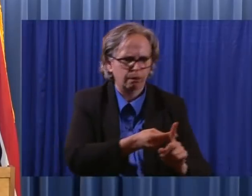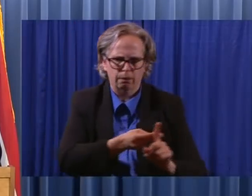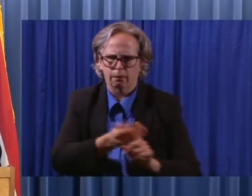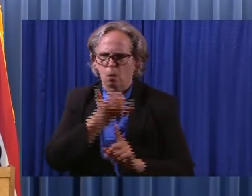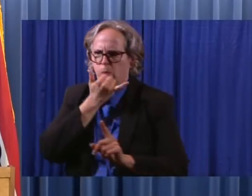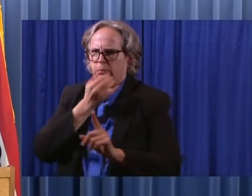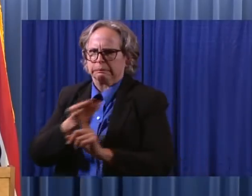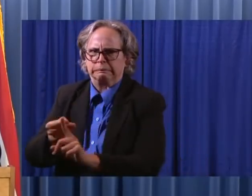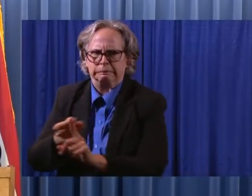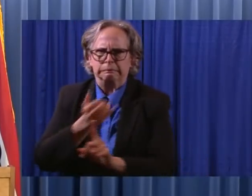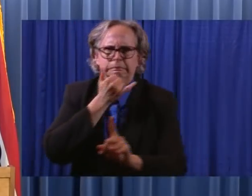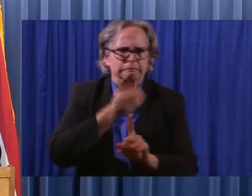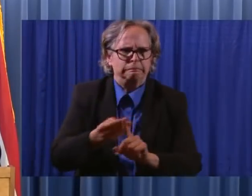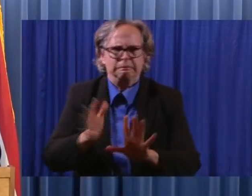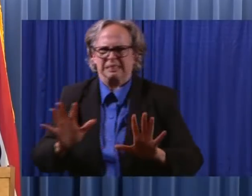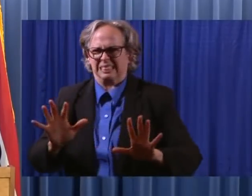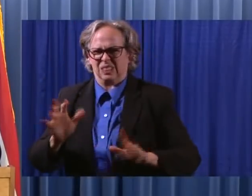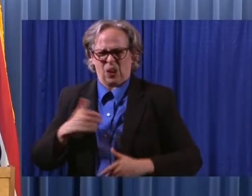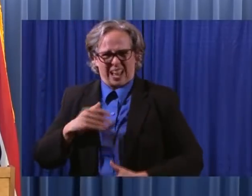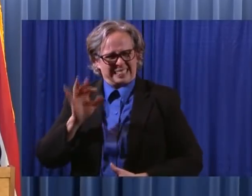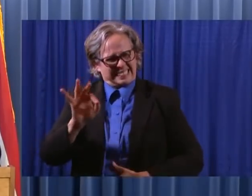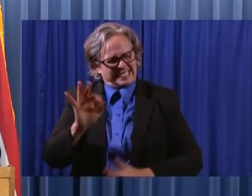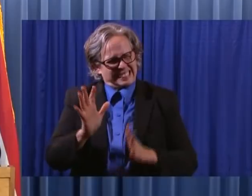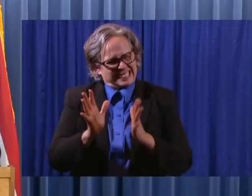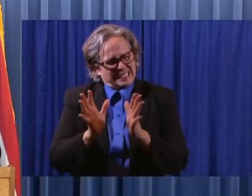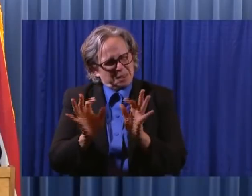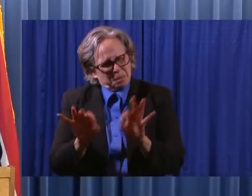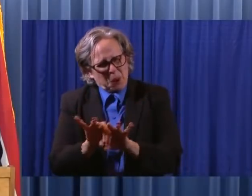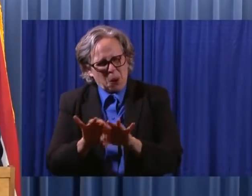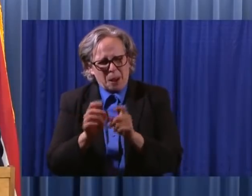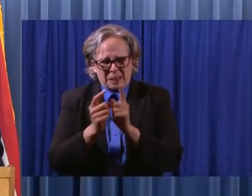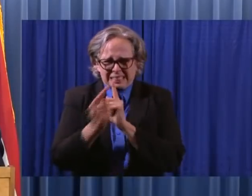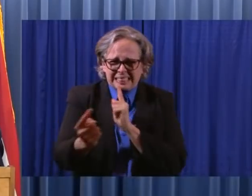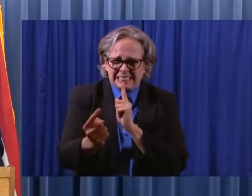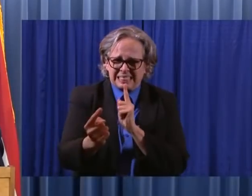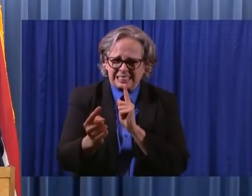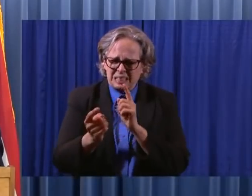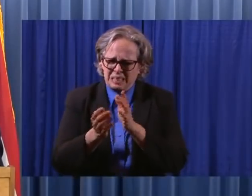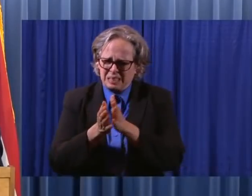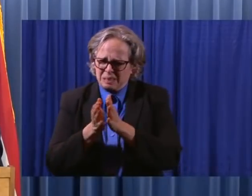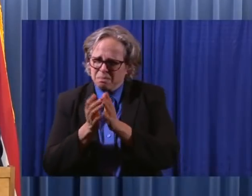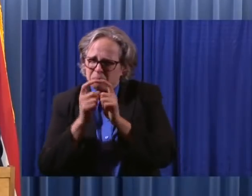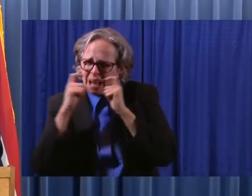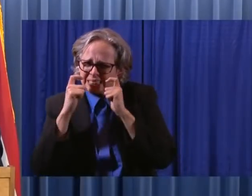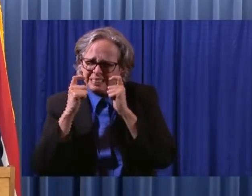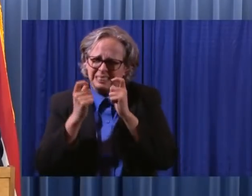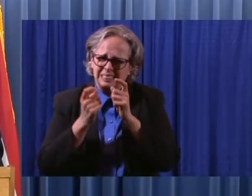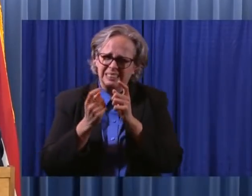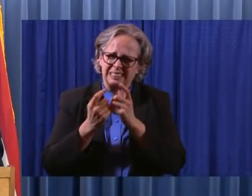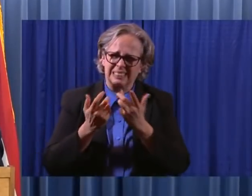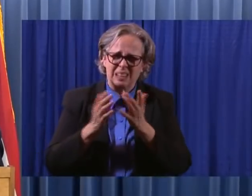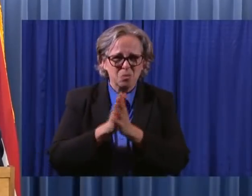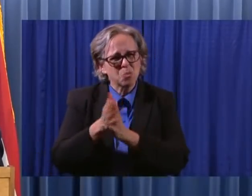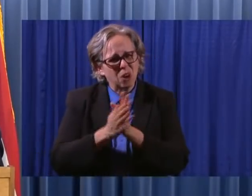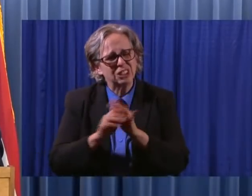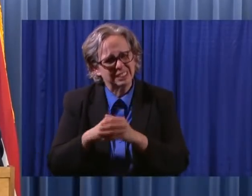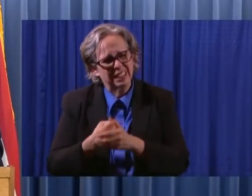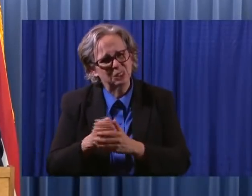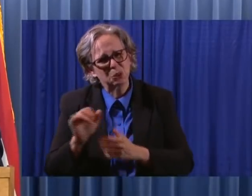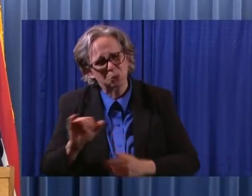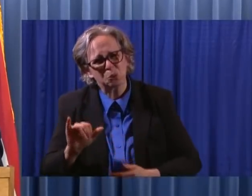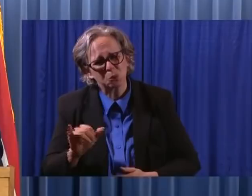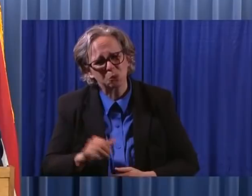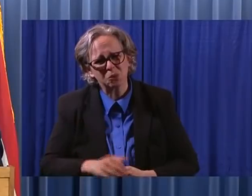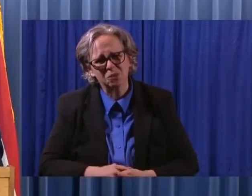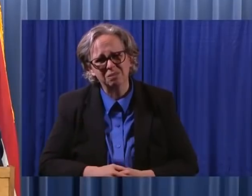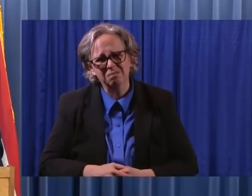and using a mask will really prevent that from spreading, as well as continue hand hygiene and the like. So regardless